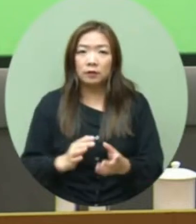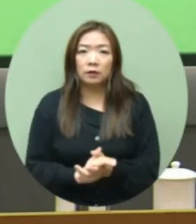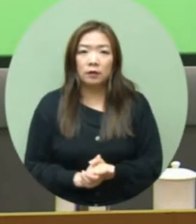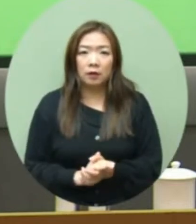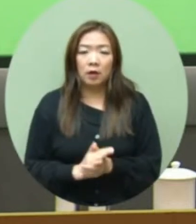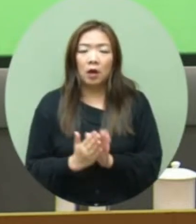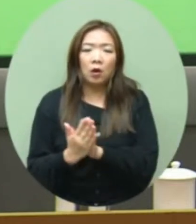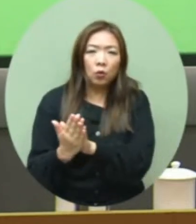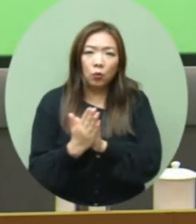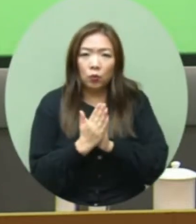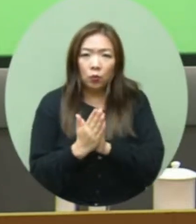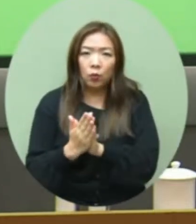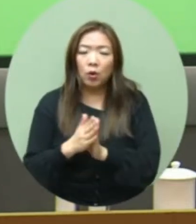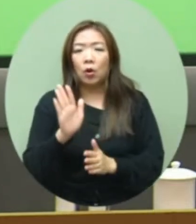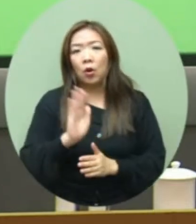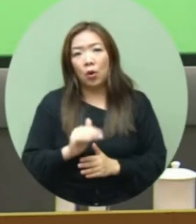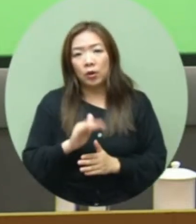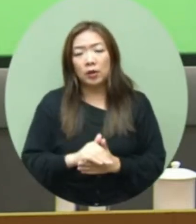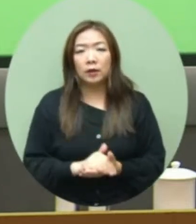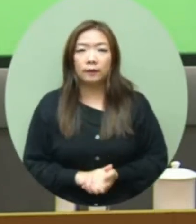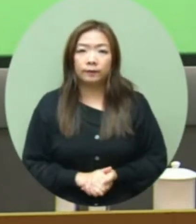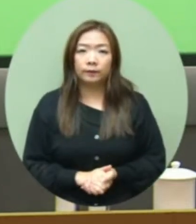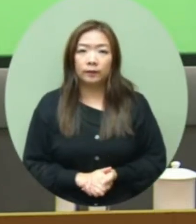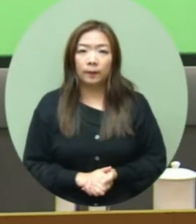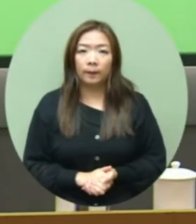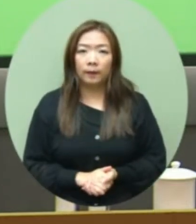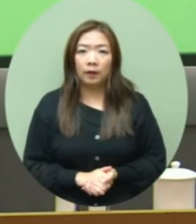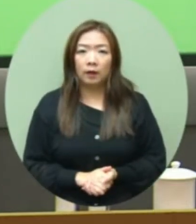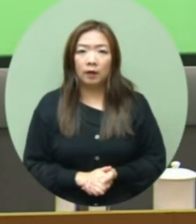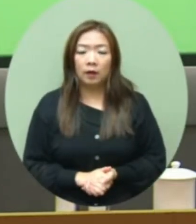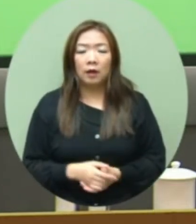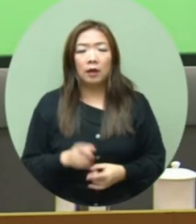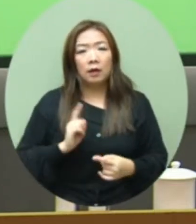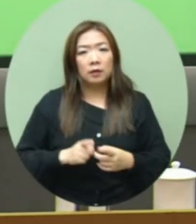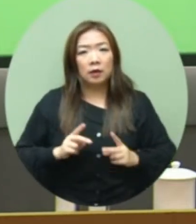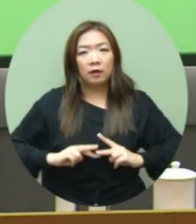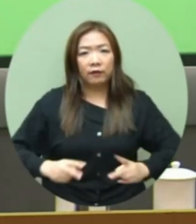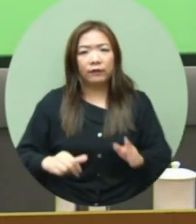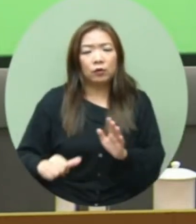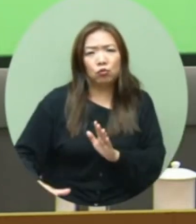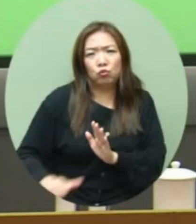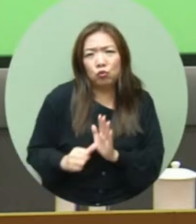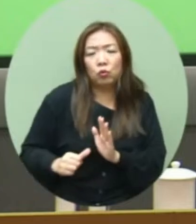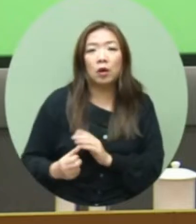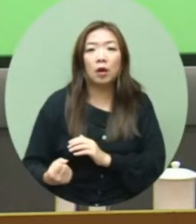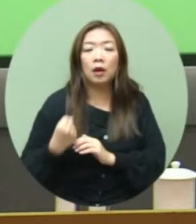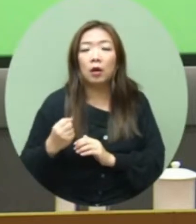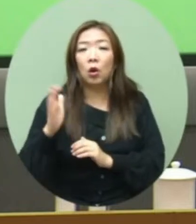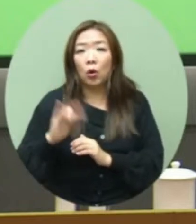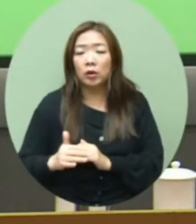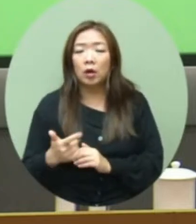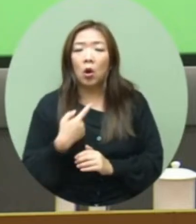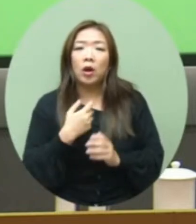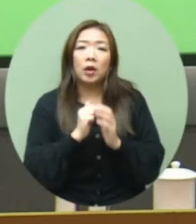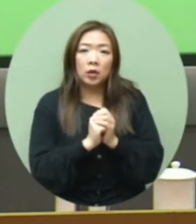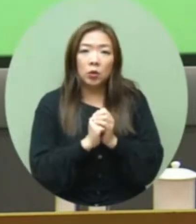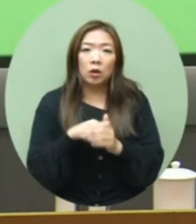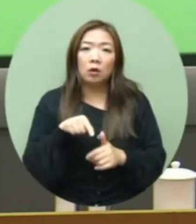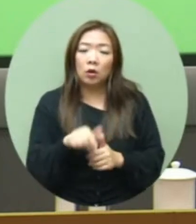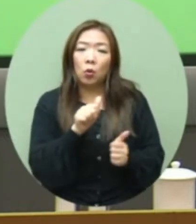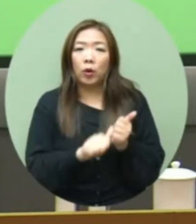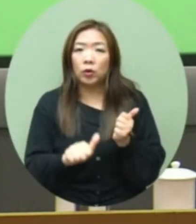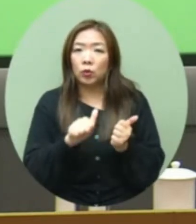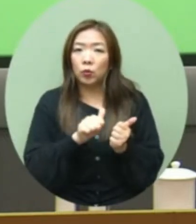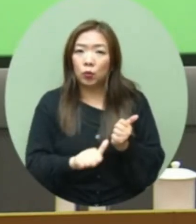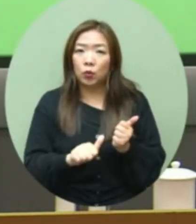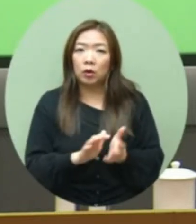development of education, technology, and talent, and then we will get synergy. and that's how we can maximize the